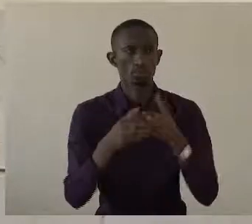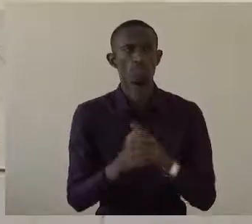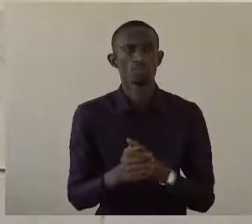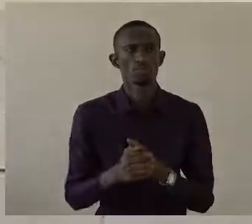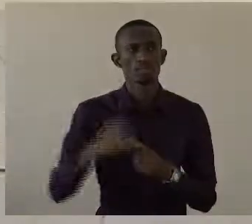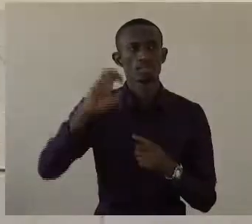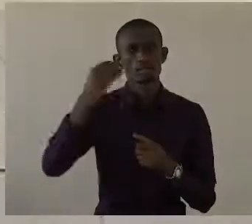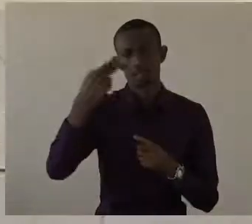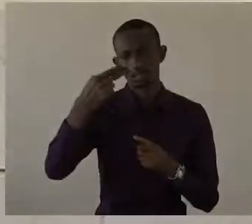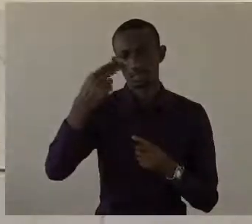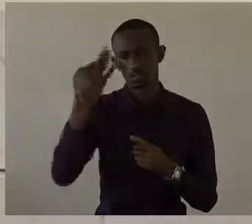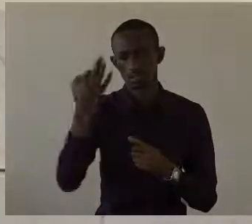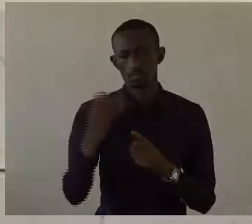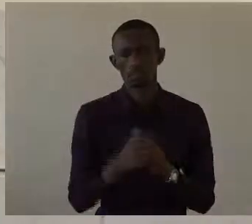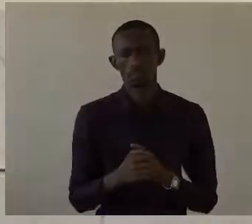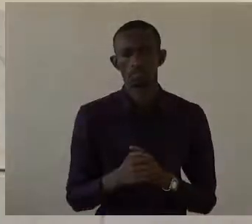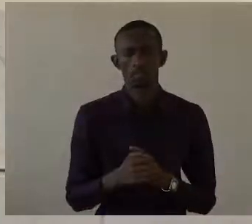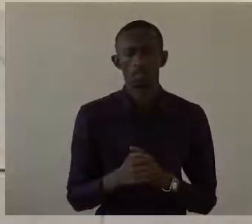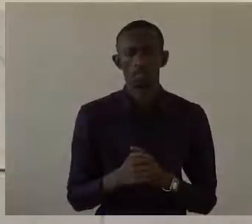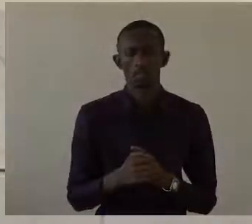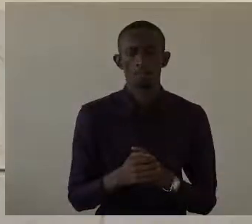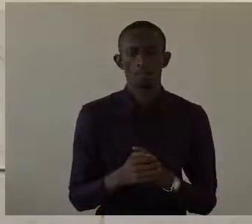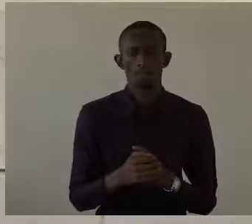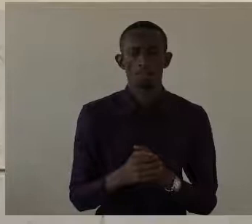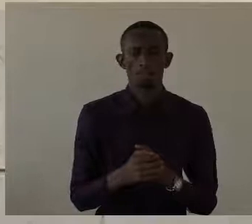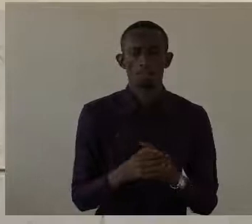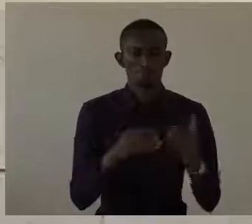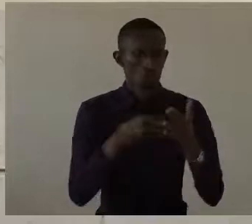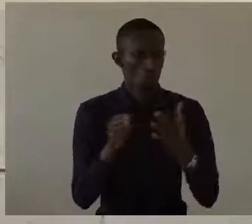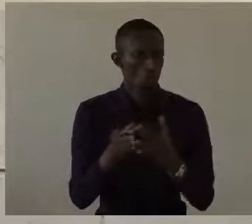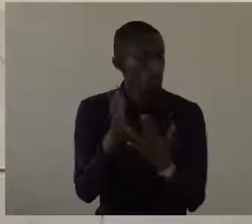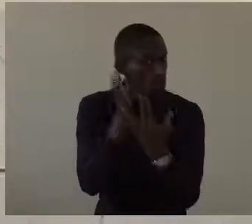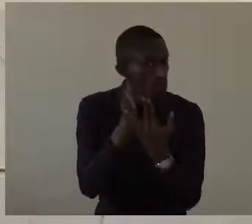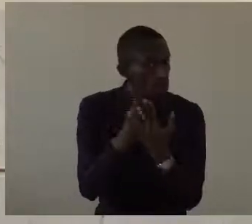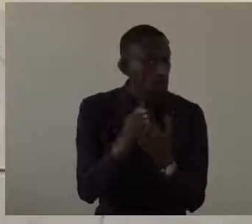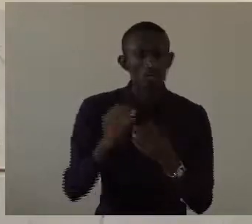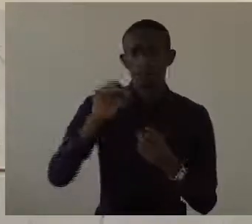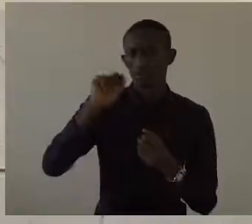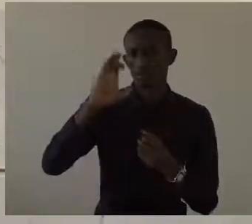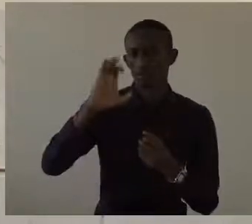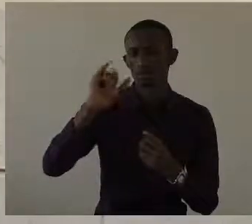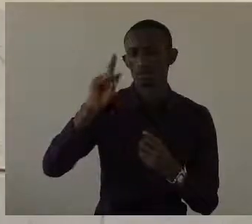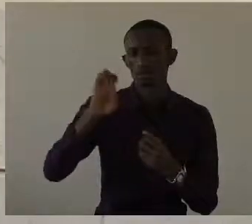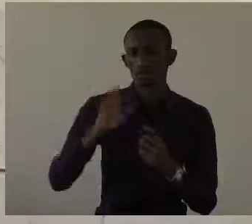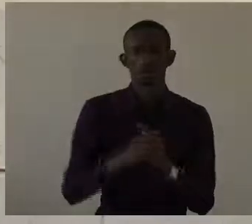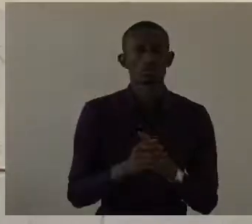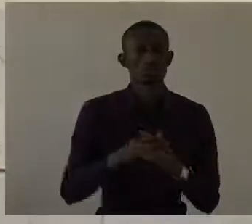in acidic medium, and we heat to produce